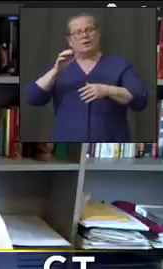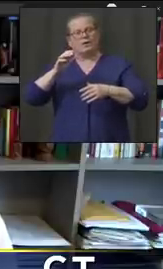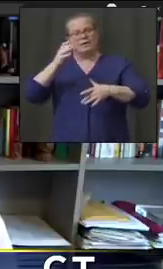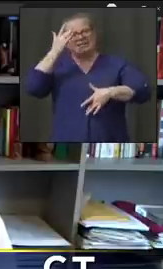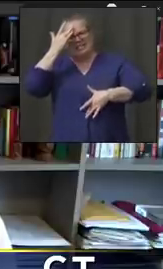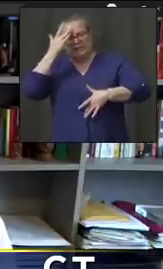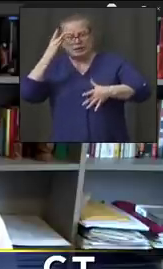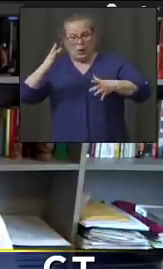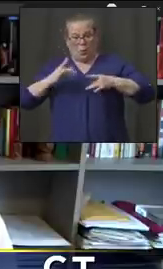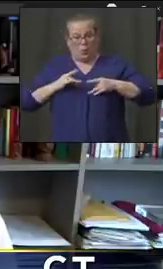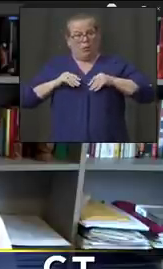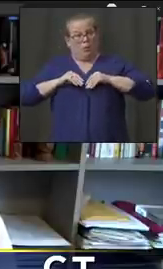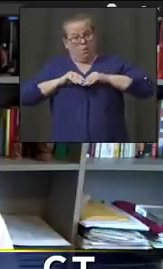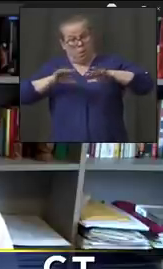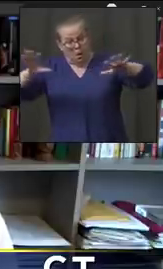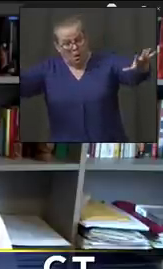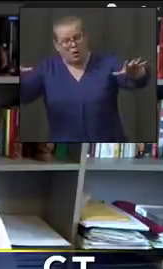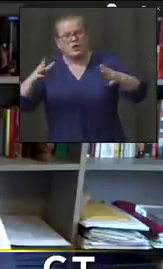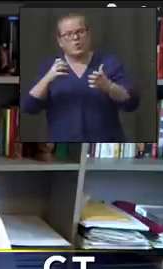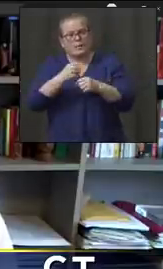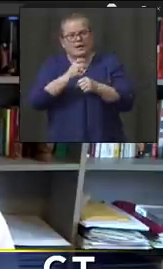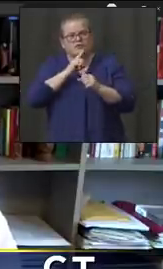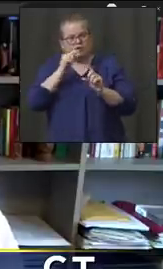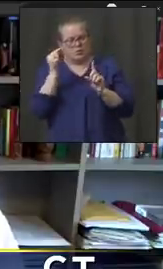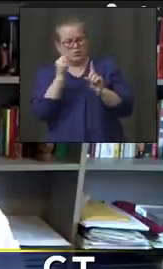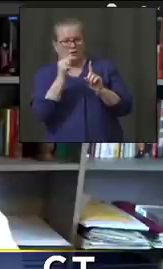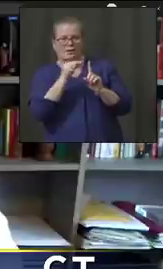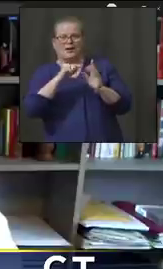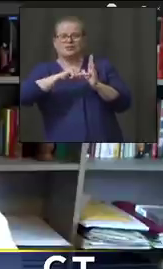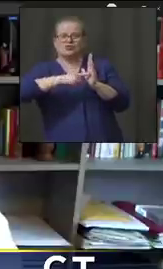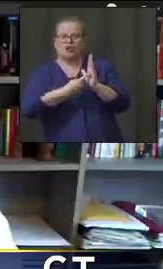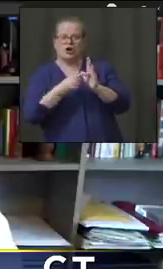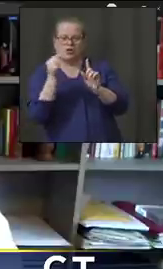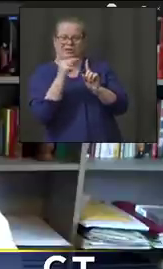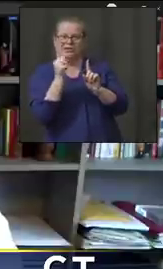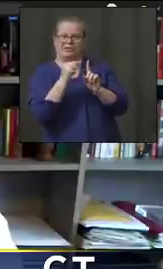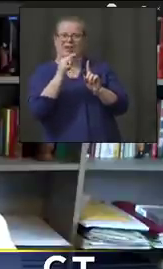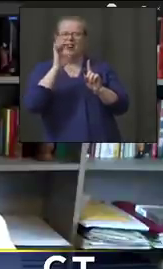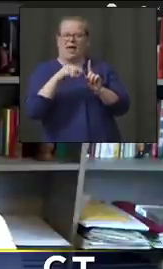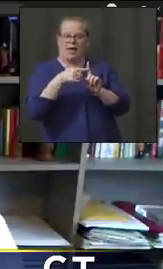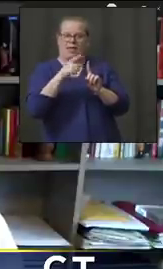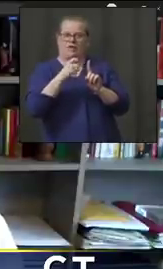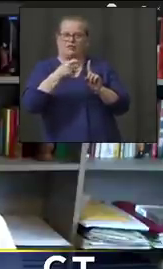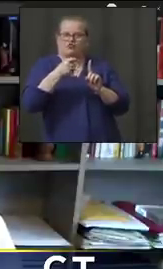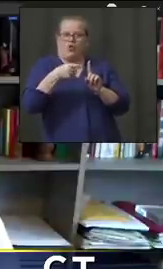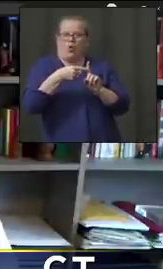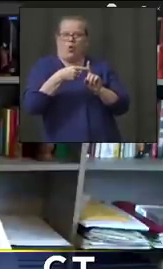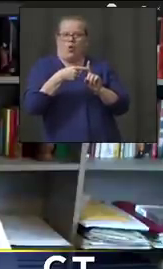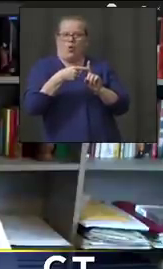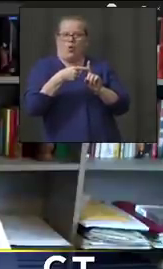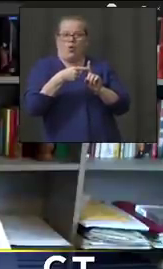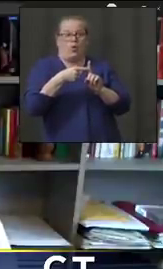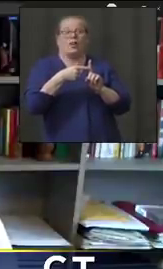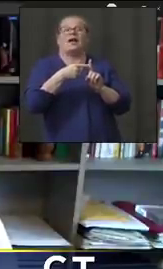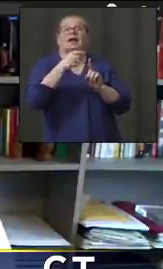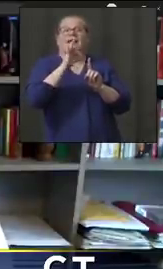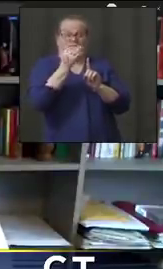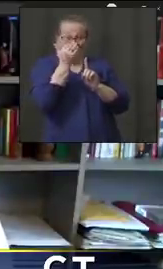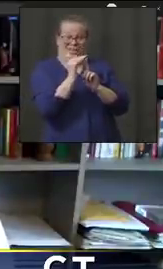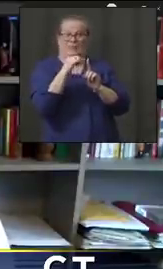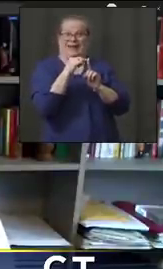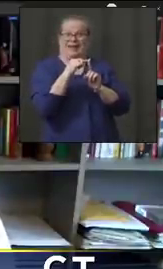being controlled. And in doing so, to actually protect the greater population in our